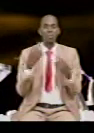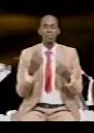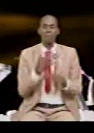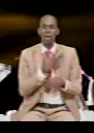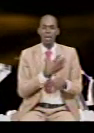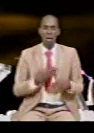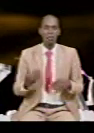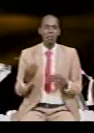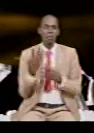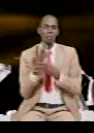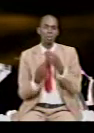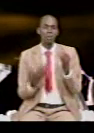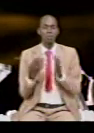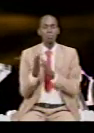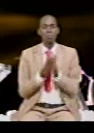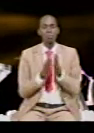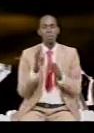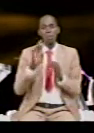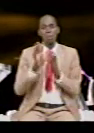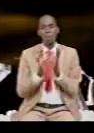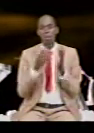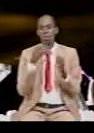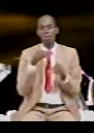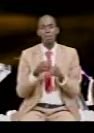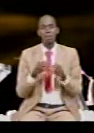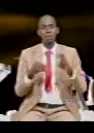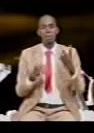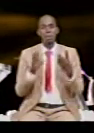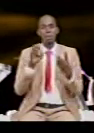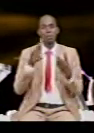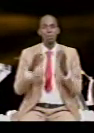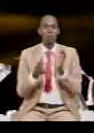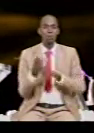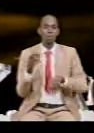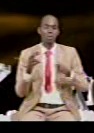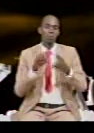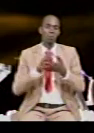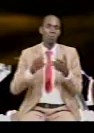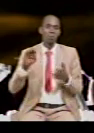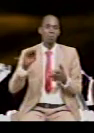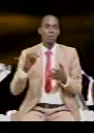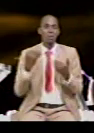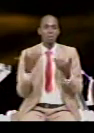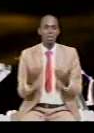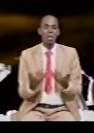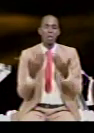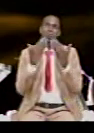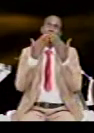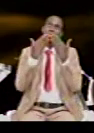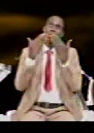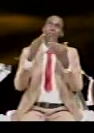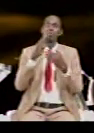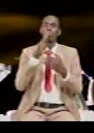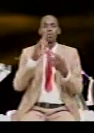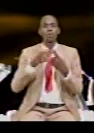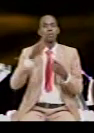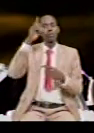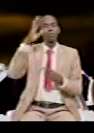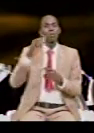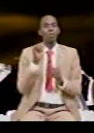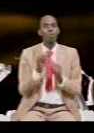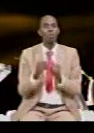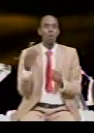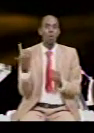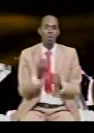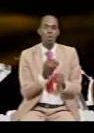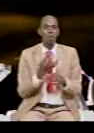says, "Now thanks be unto God, which always causeth us to triumph." That